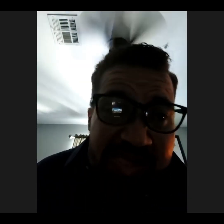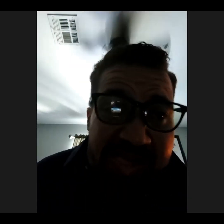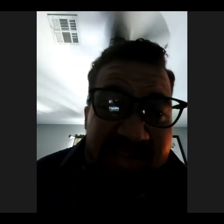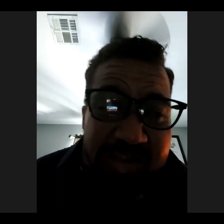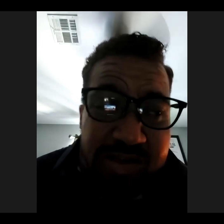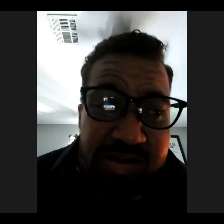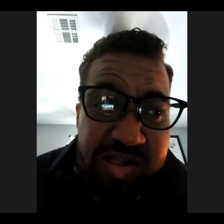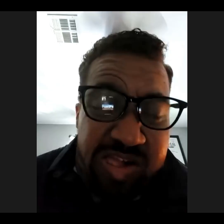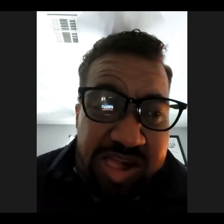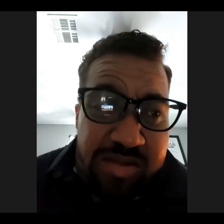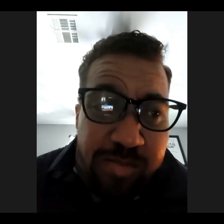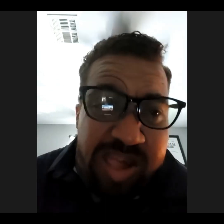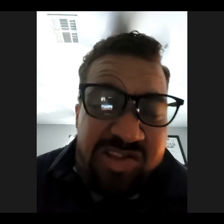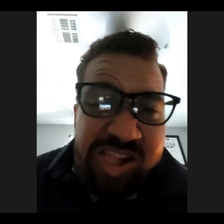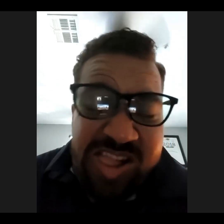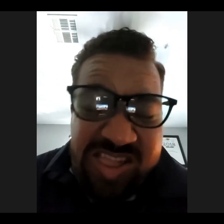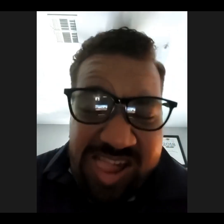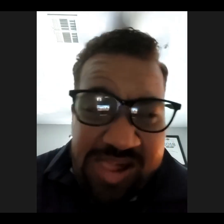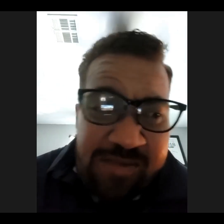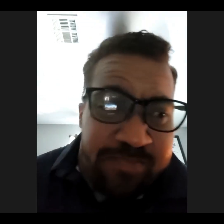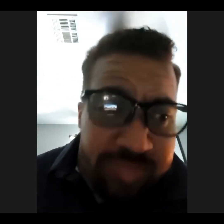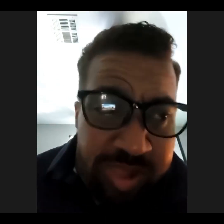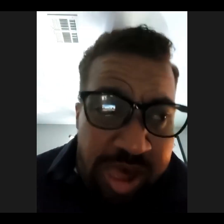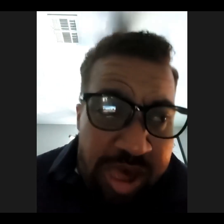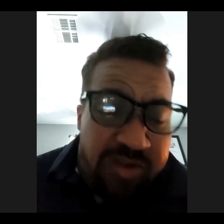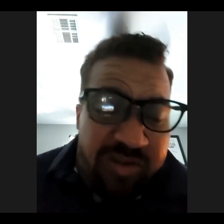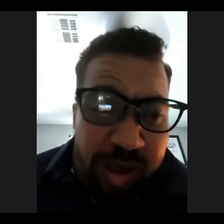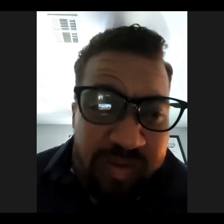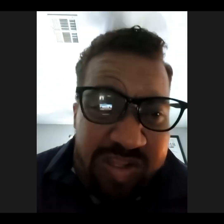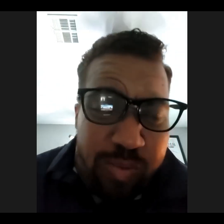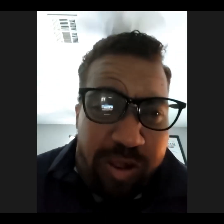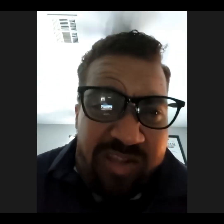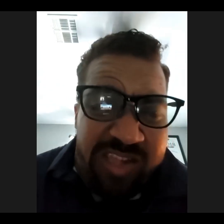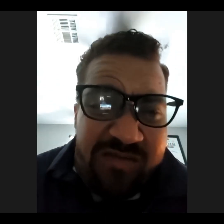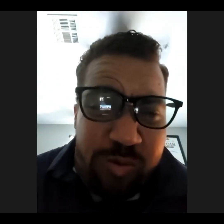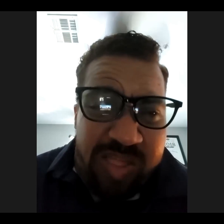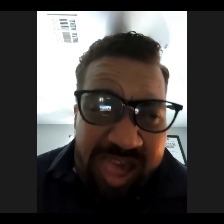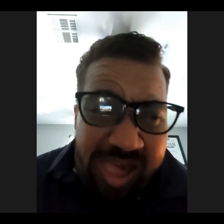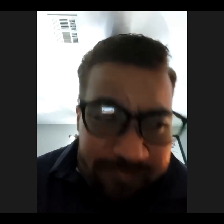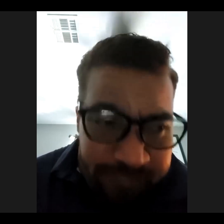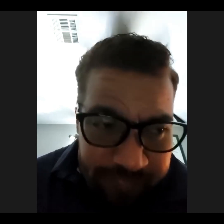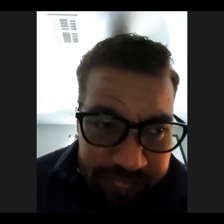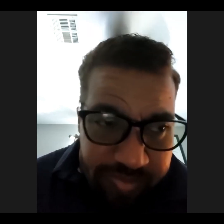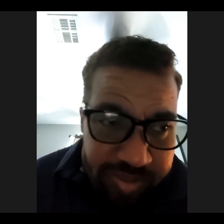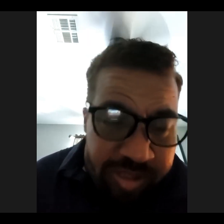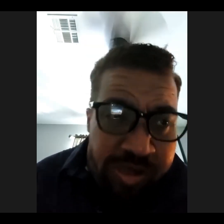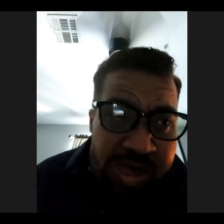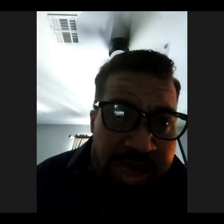I needed to get my GED. So I was in the process of doing that.